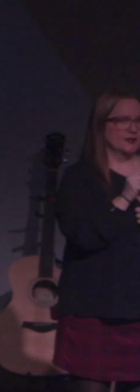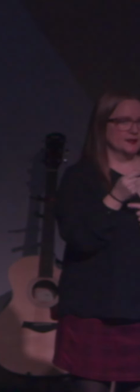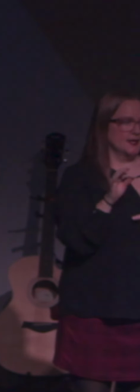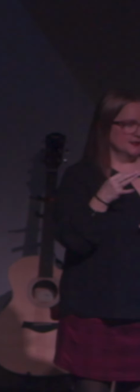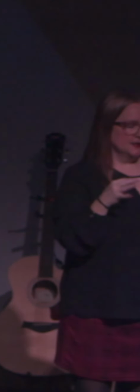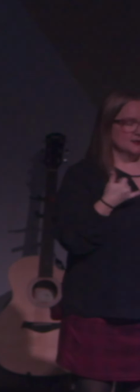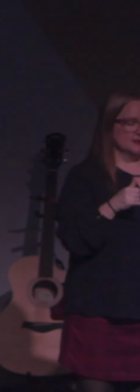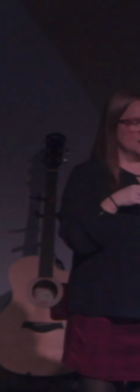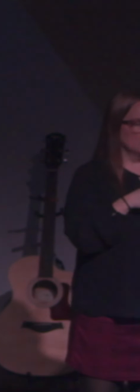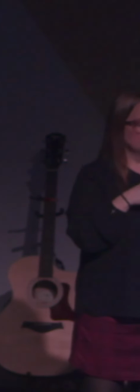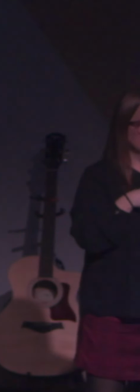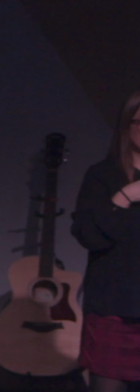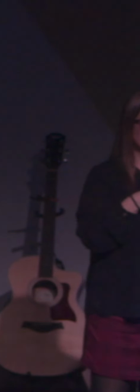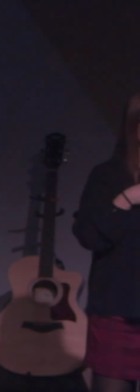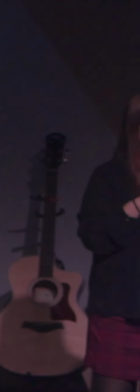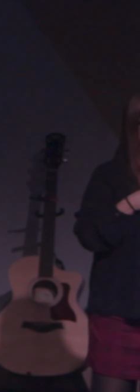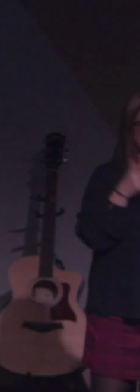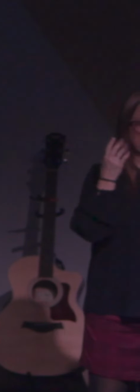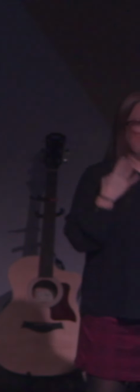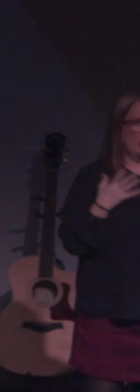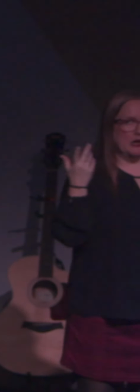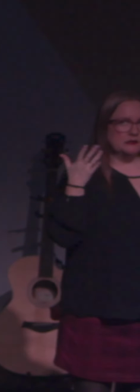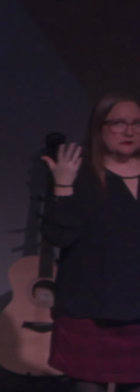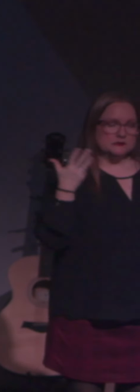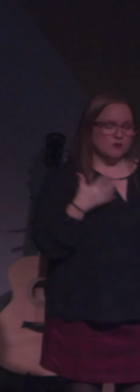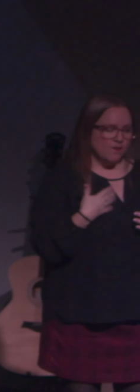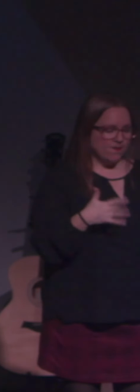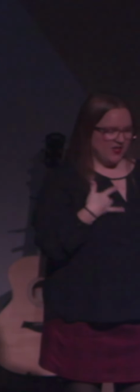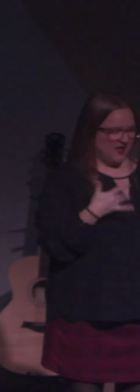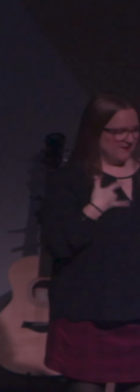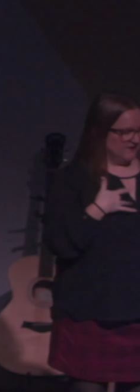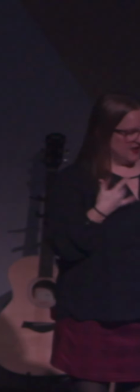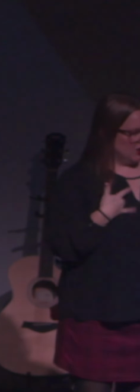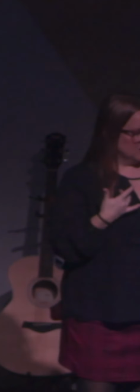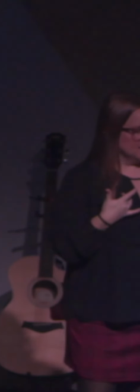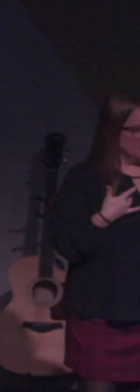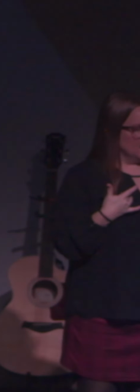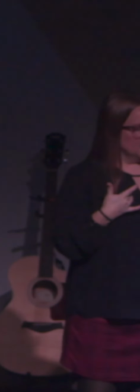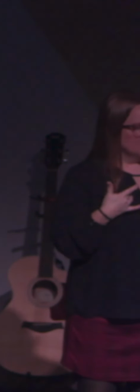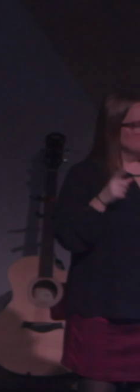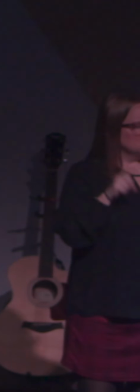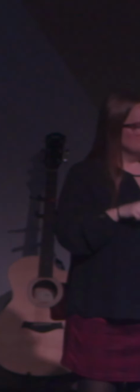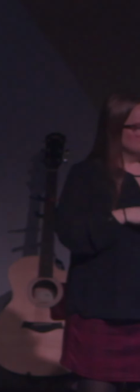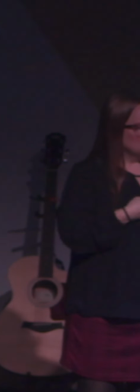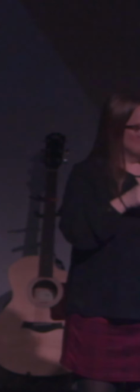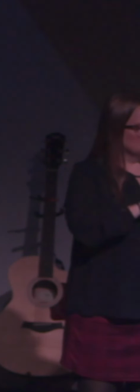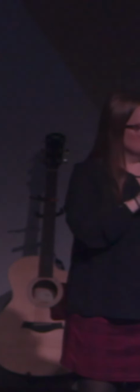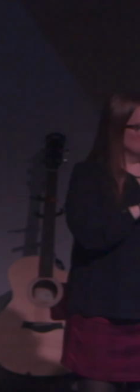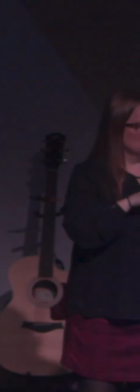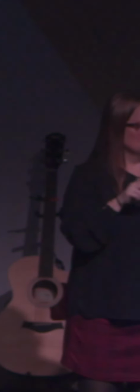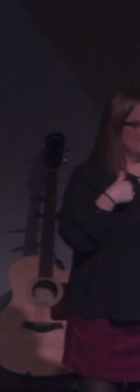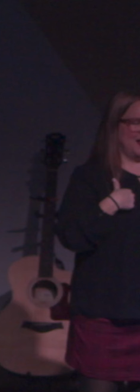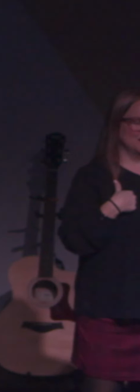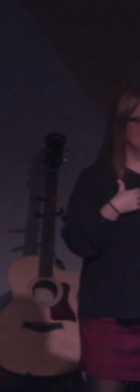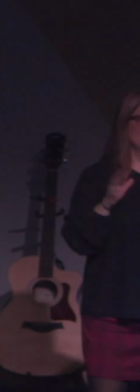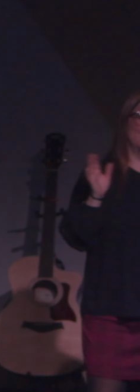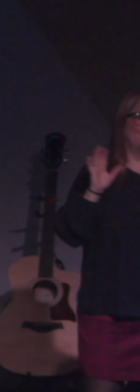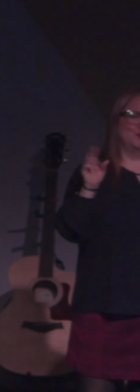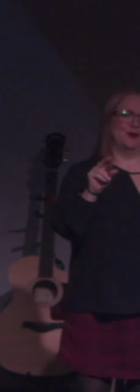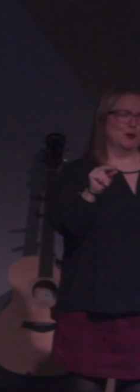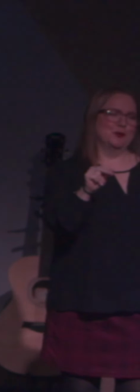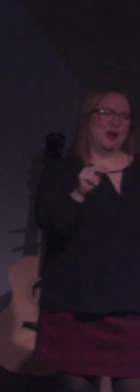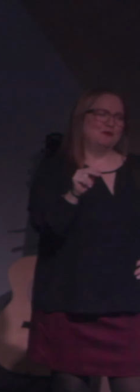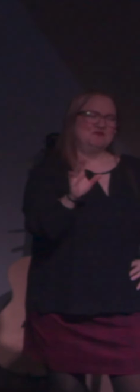2019. I was still struggling with what God was doing, and I felt this urge to, like, start a church, but I was in such a bad place that I just was like, no, I